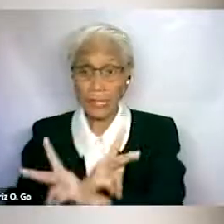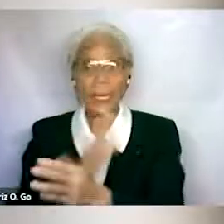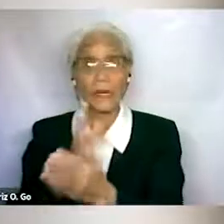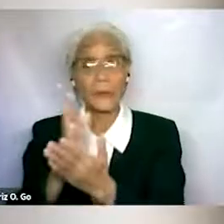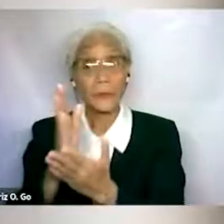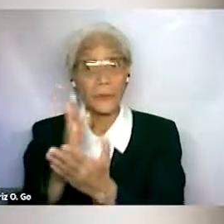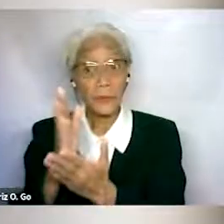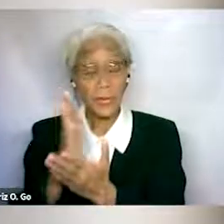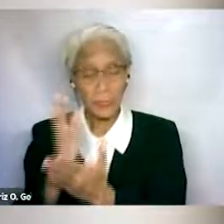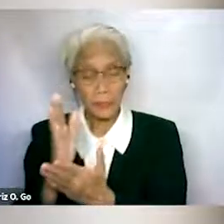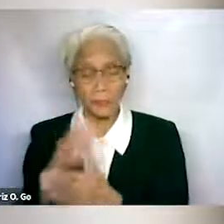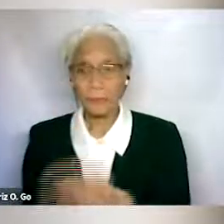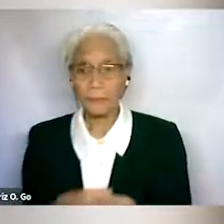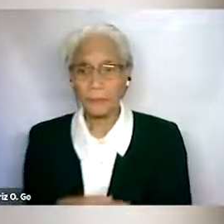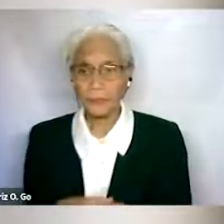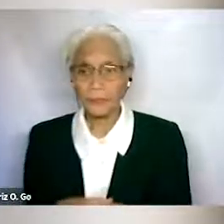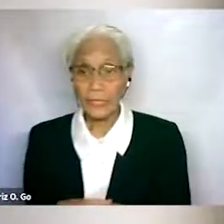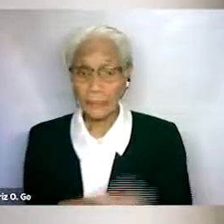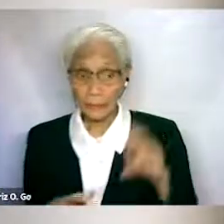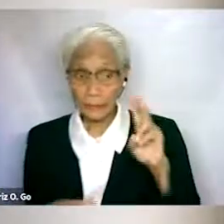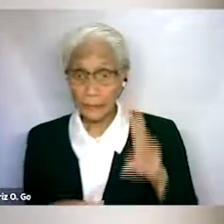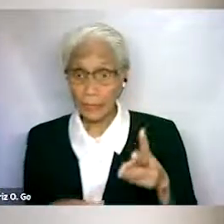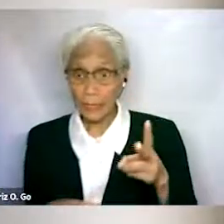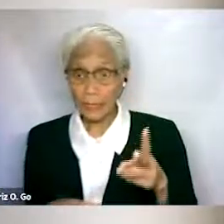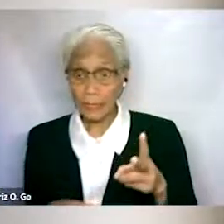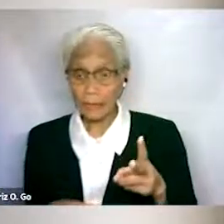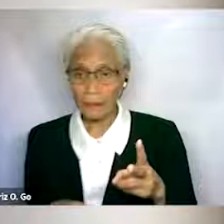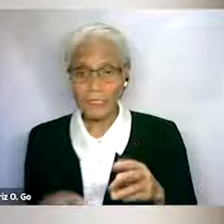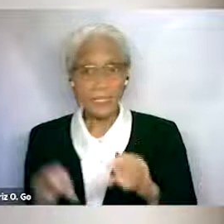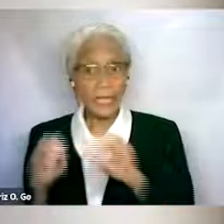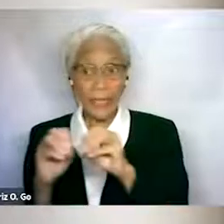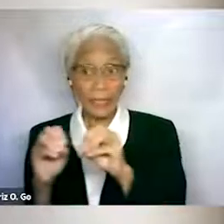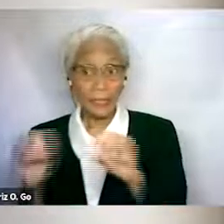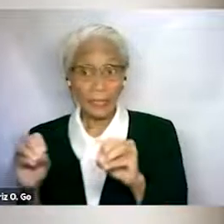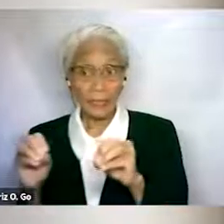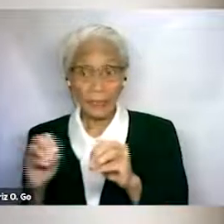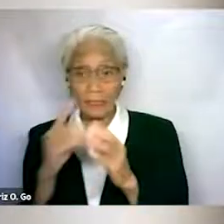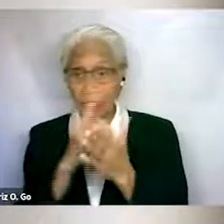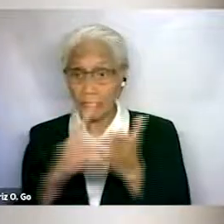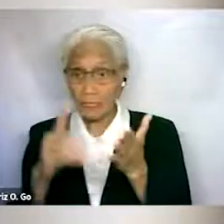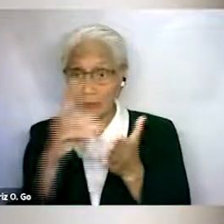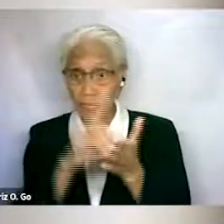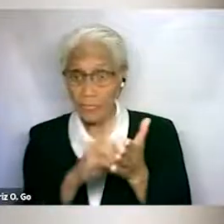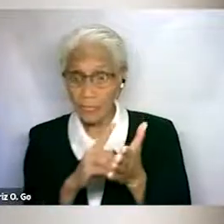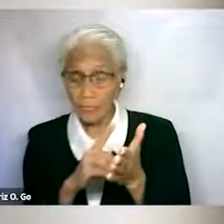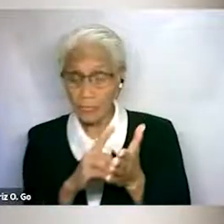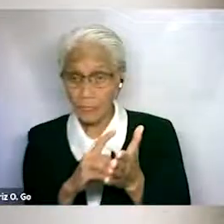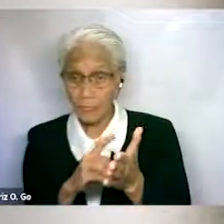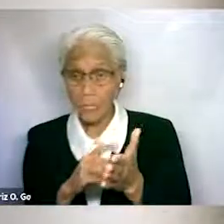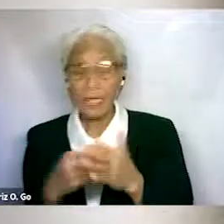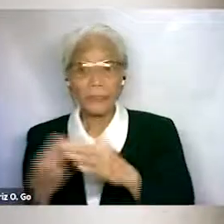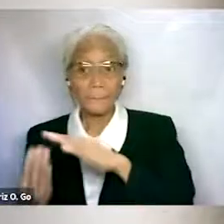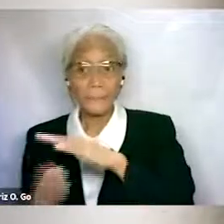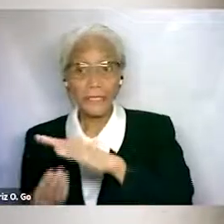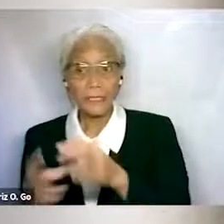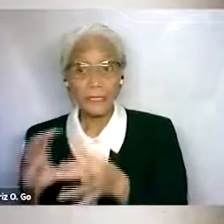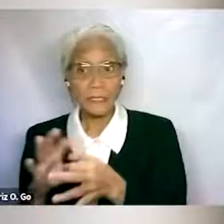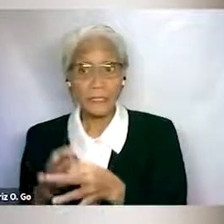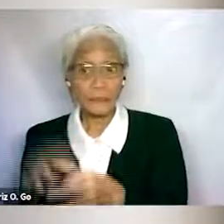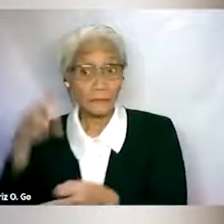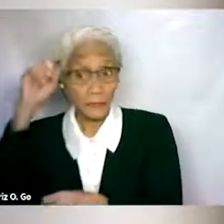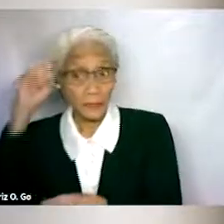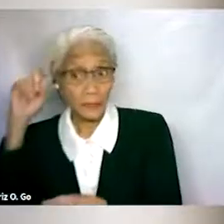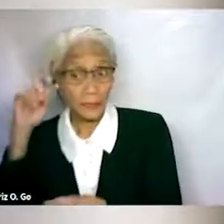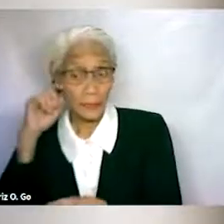general recommendations, expert views of the experts of the committee, they've already advanced the importance of looking into the